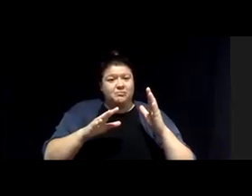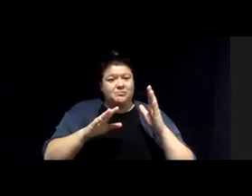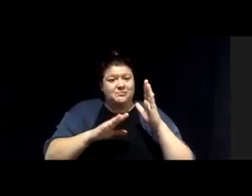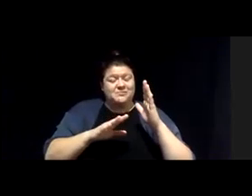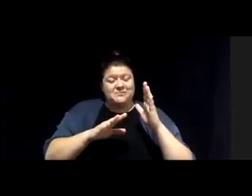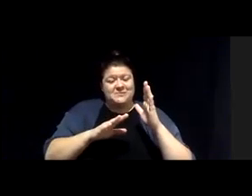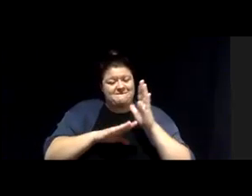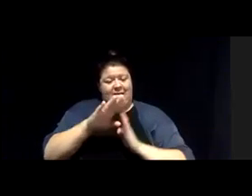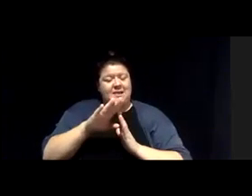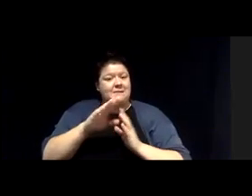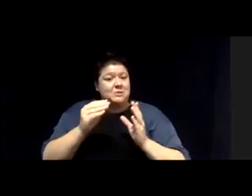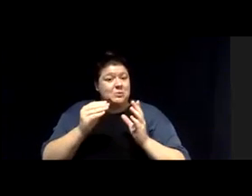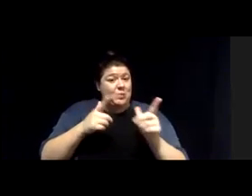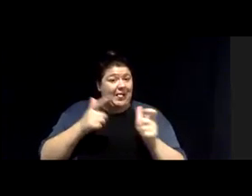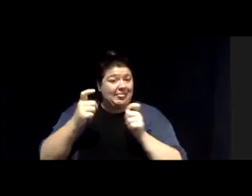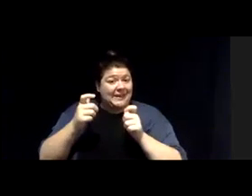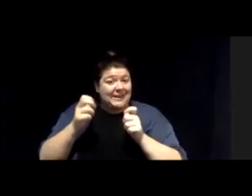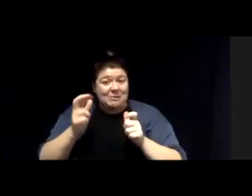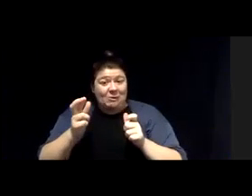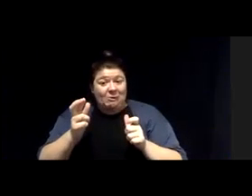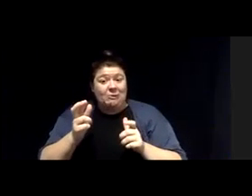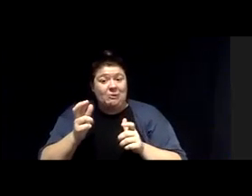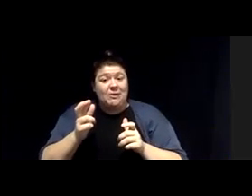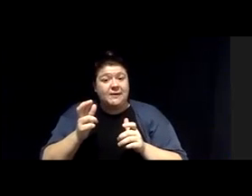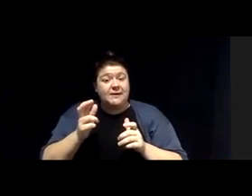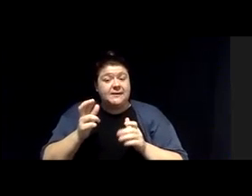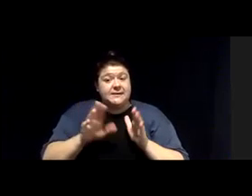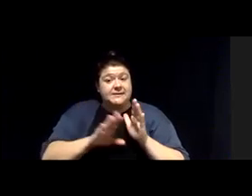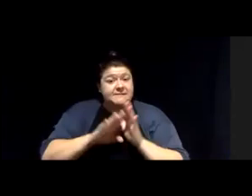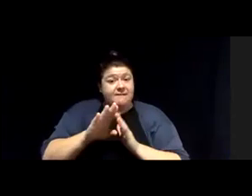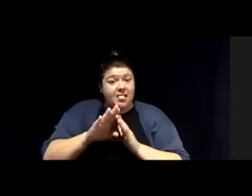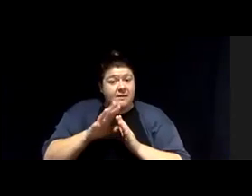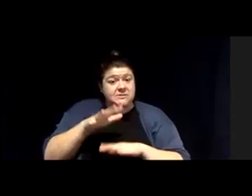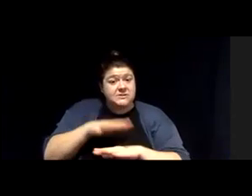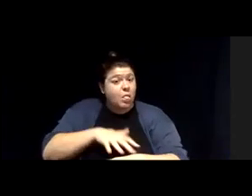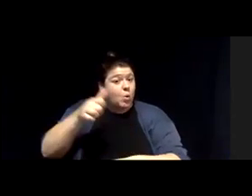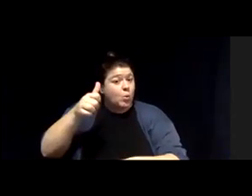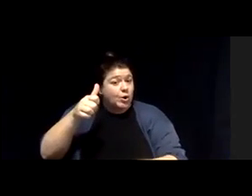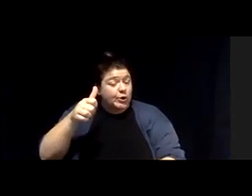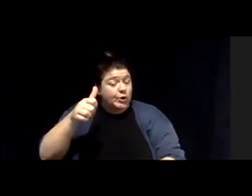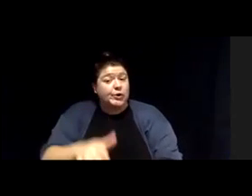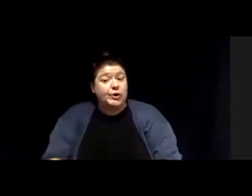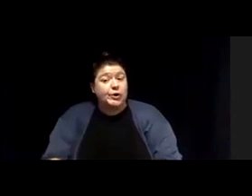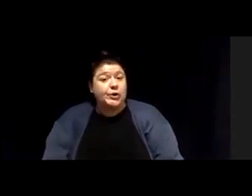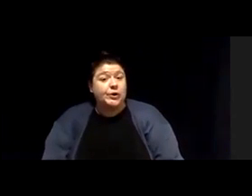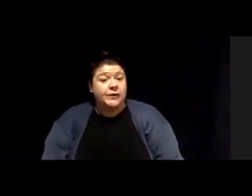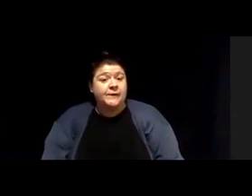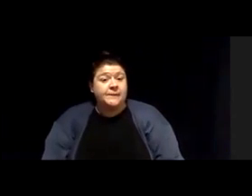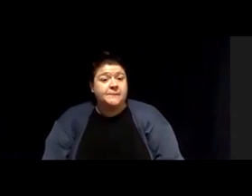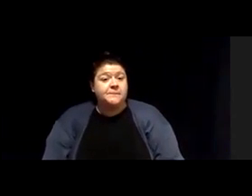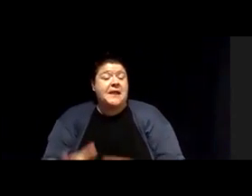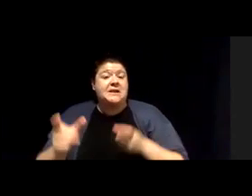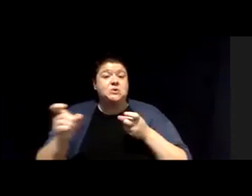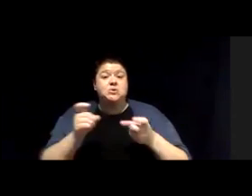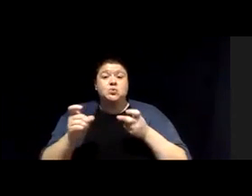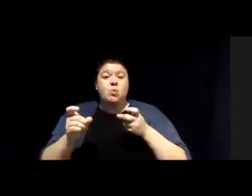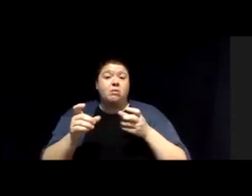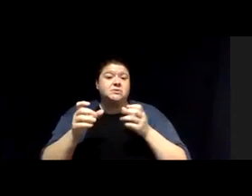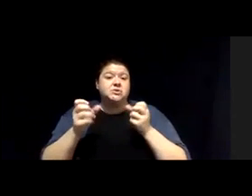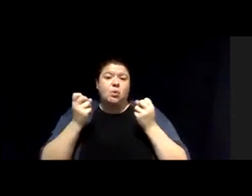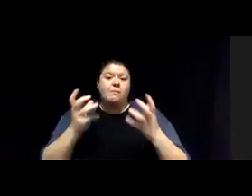develop quickly or you develop at a slower rate, and it controls so much of